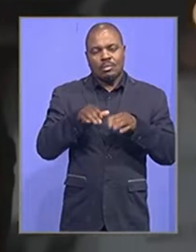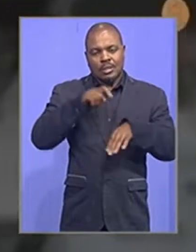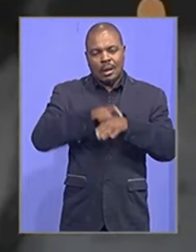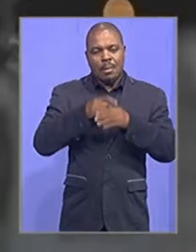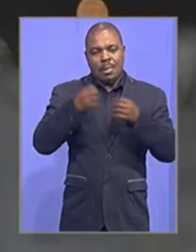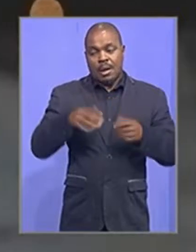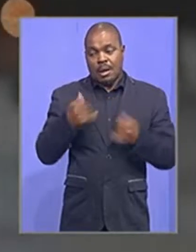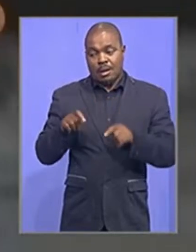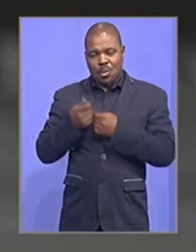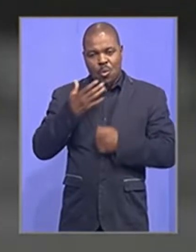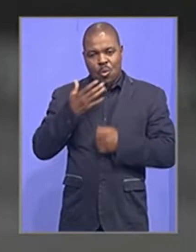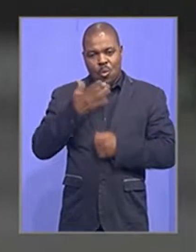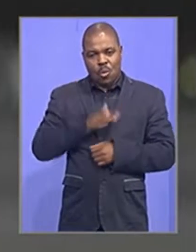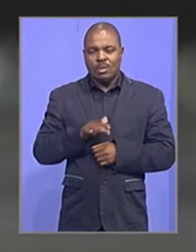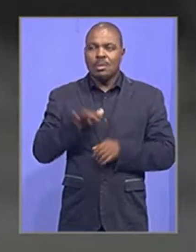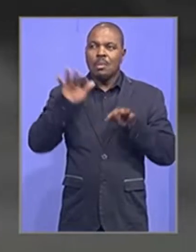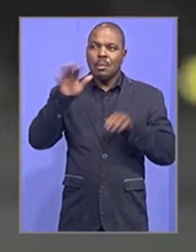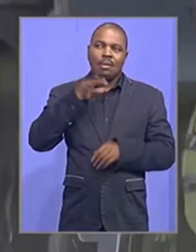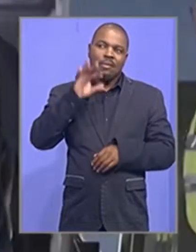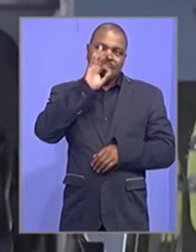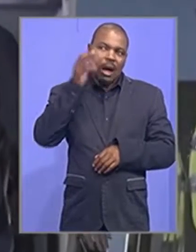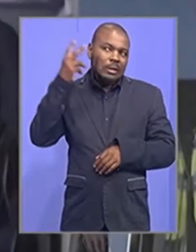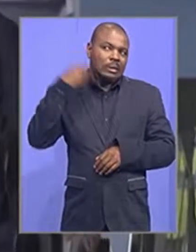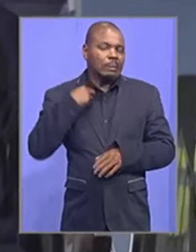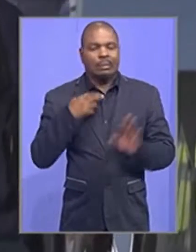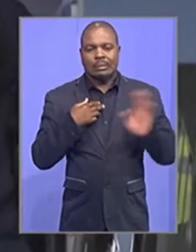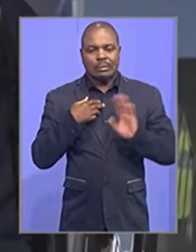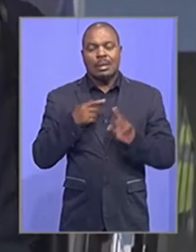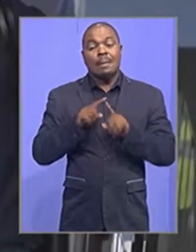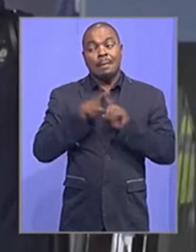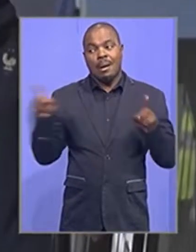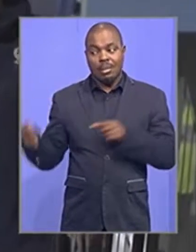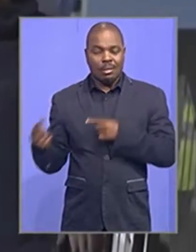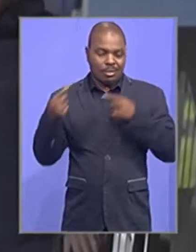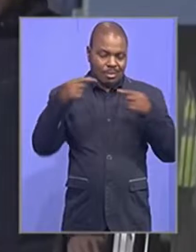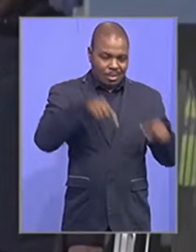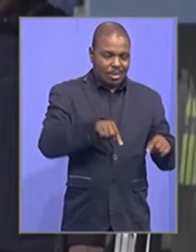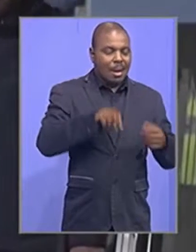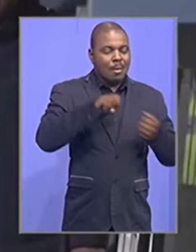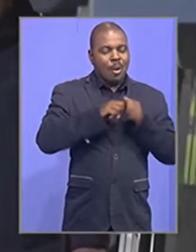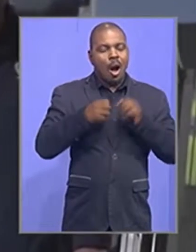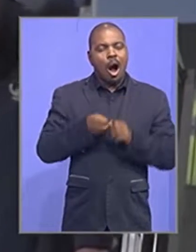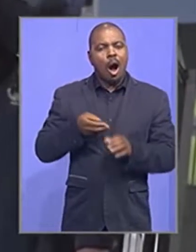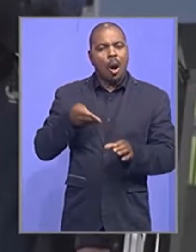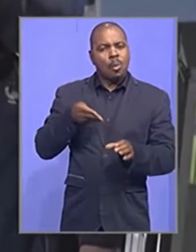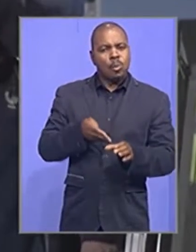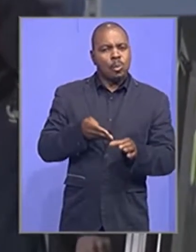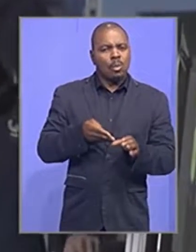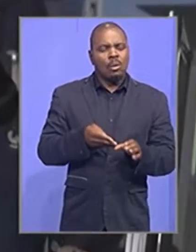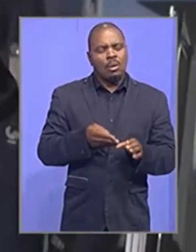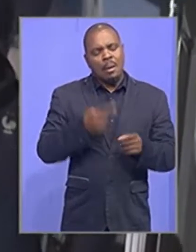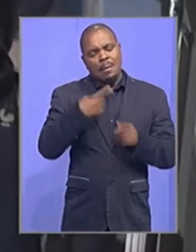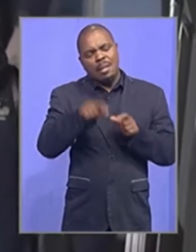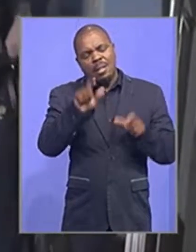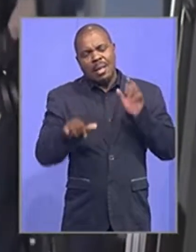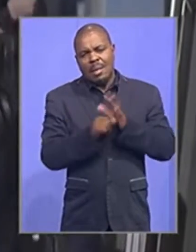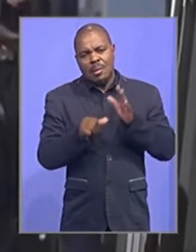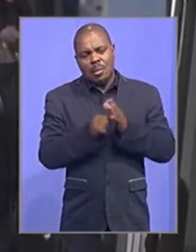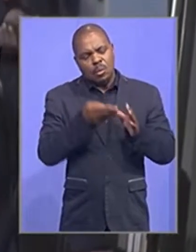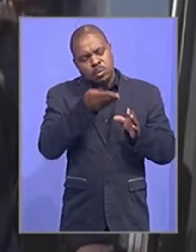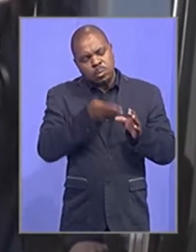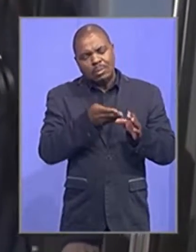ho qoba ho swabisa baahi naha ya France, empa ba kena tlhodisanong ba hlahetswe ke mathata. Dibapadi tse mmalwa tse bohlokwa di